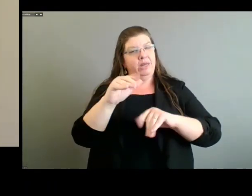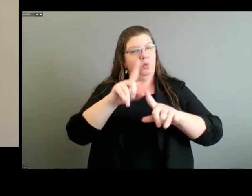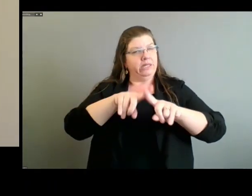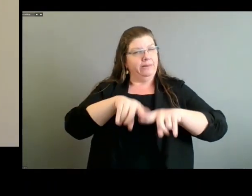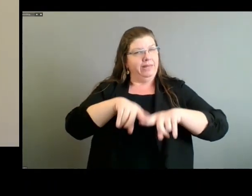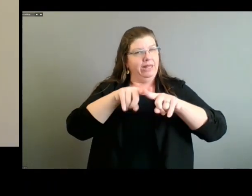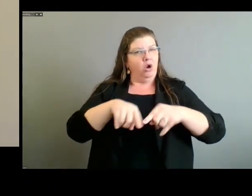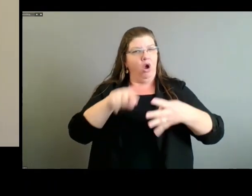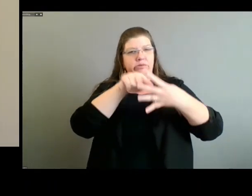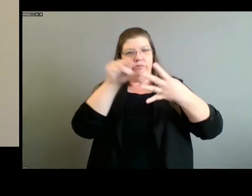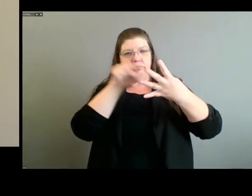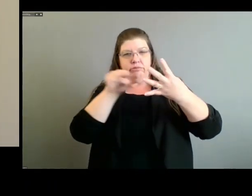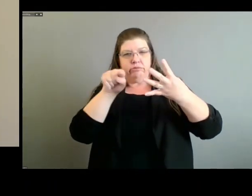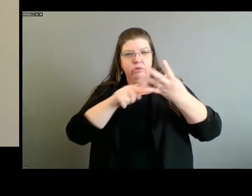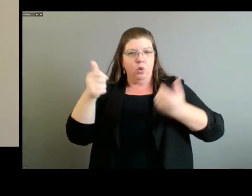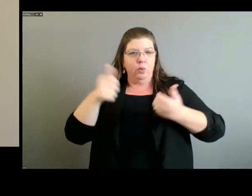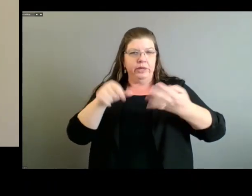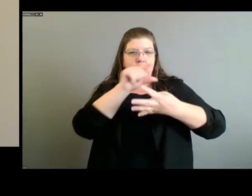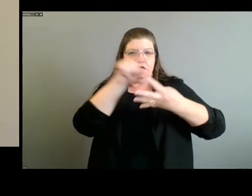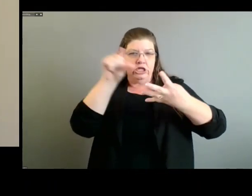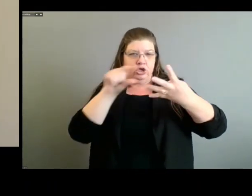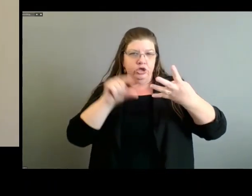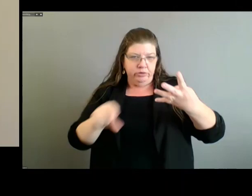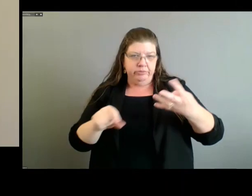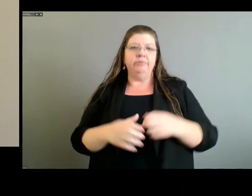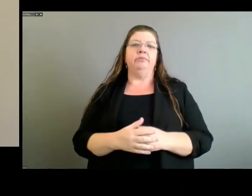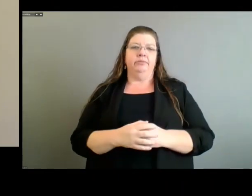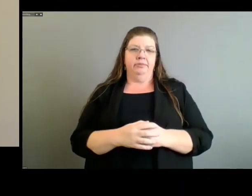on the tier status.